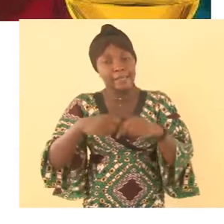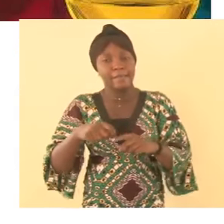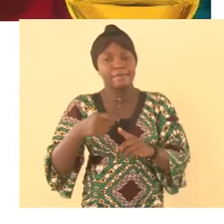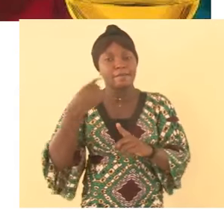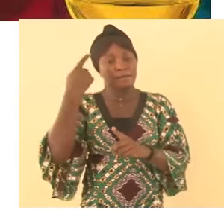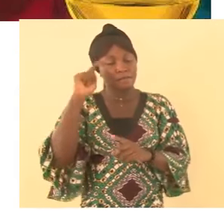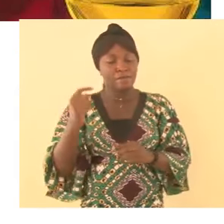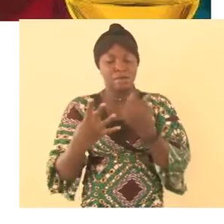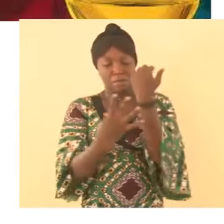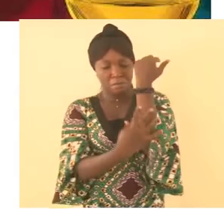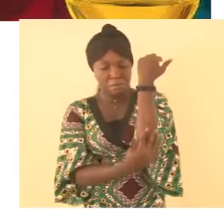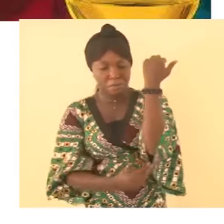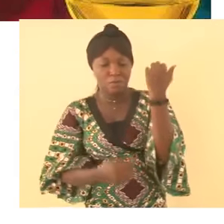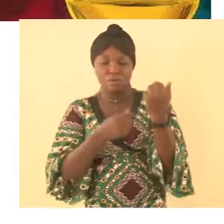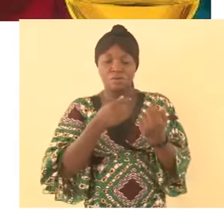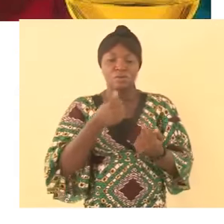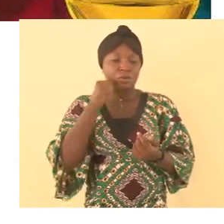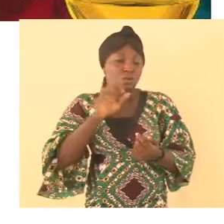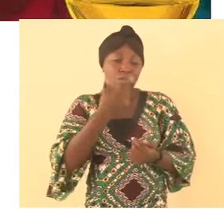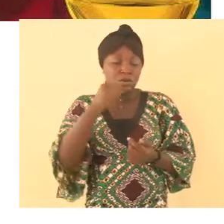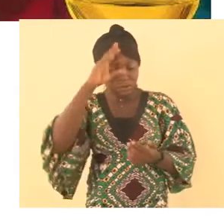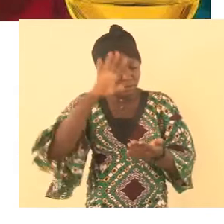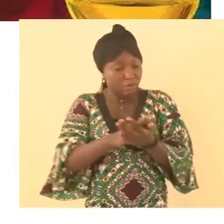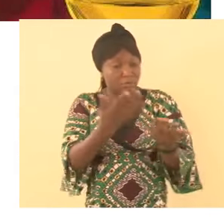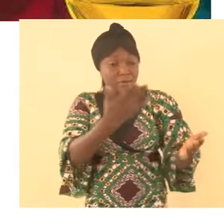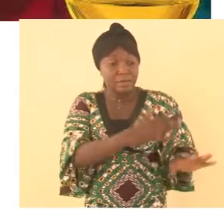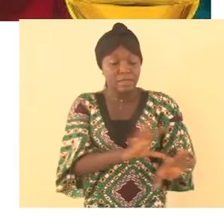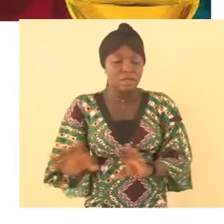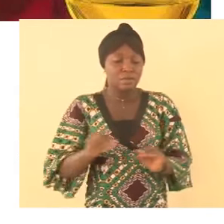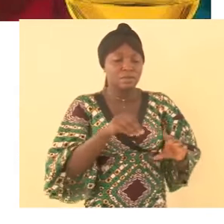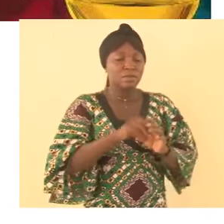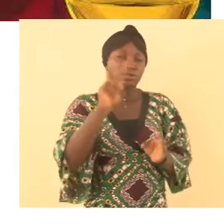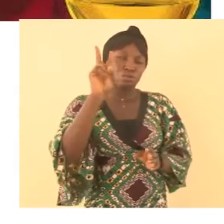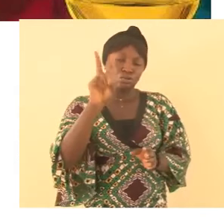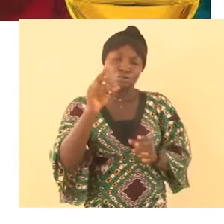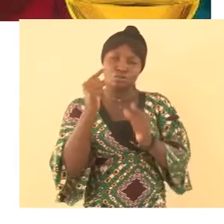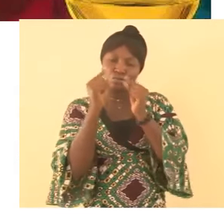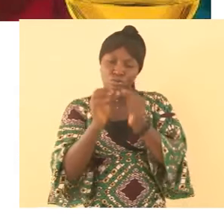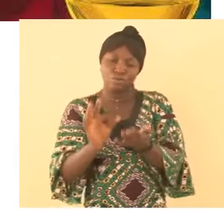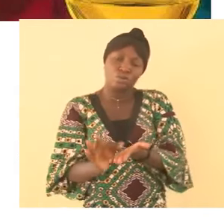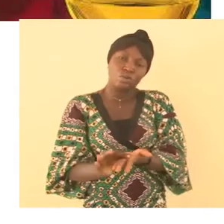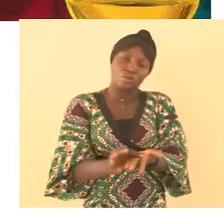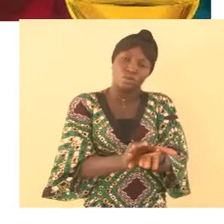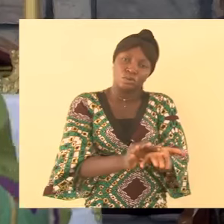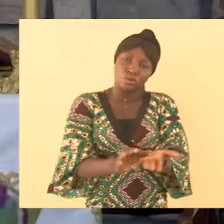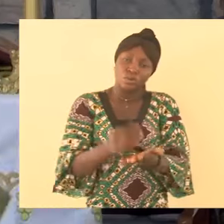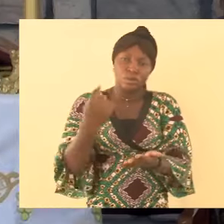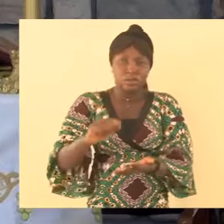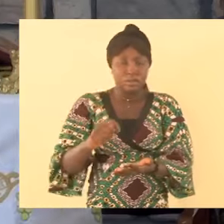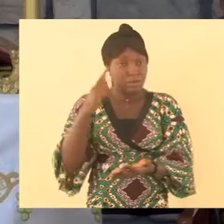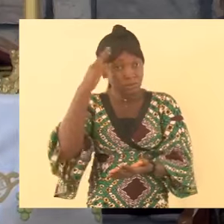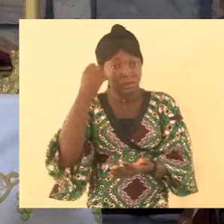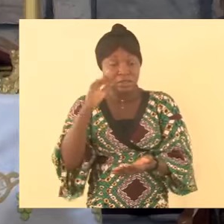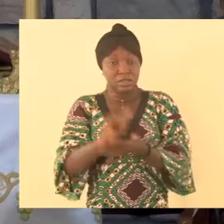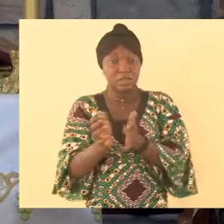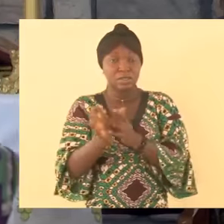came forward a poor widow. She put in two small coins. Now, the reason is that as Jesus